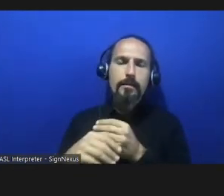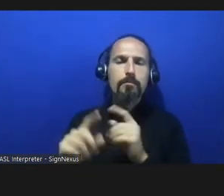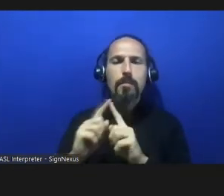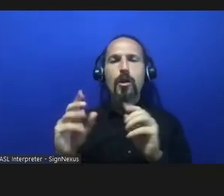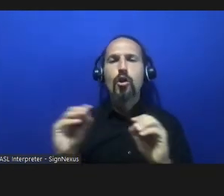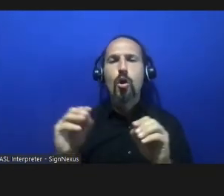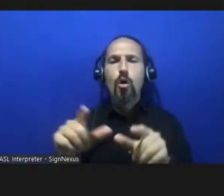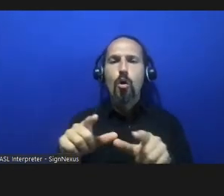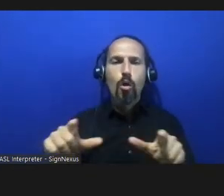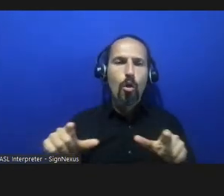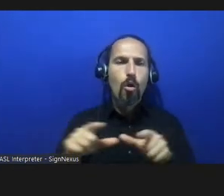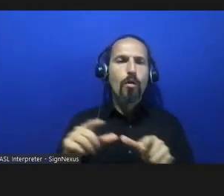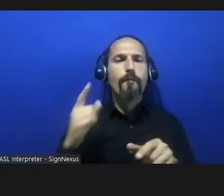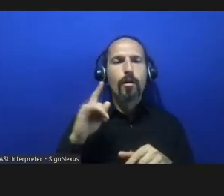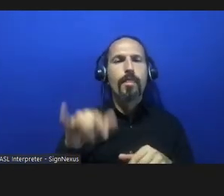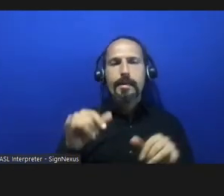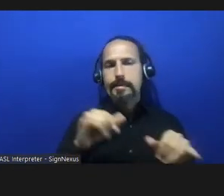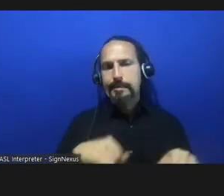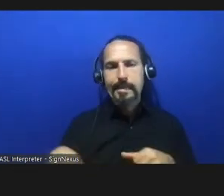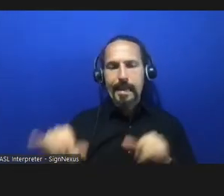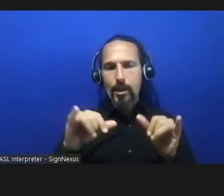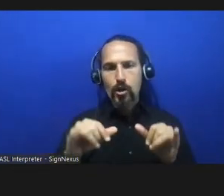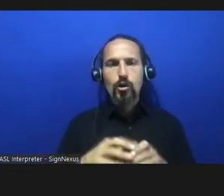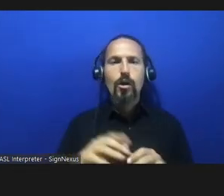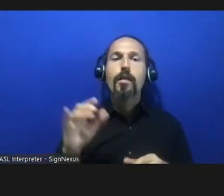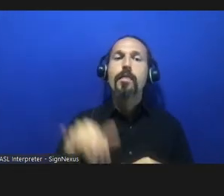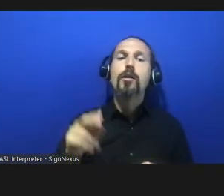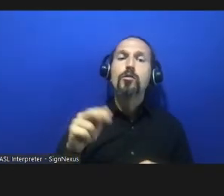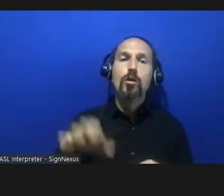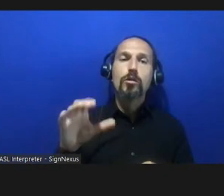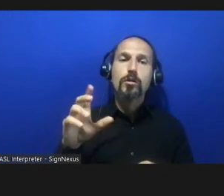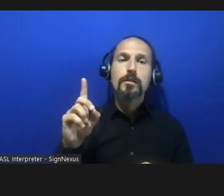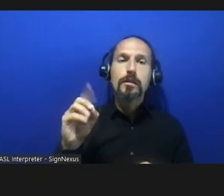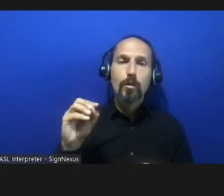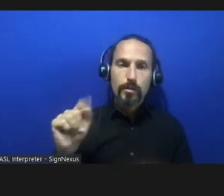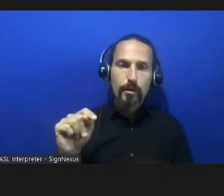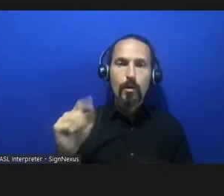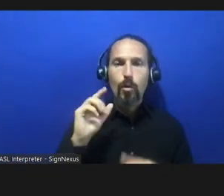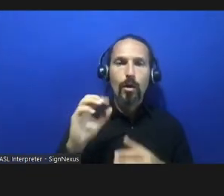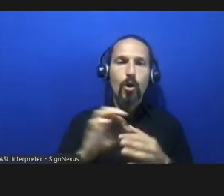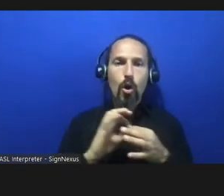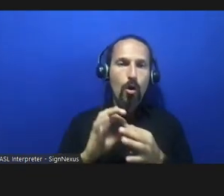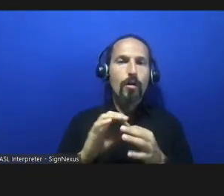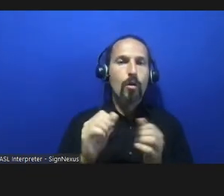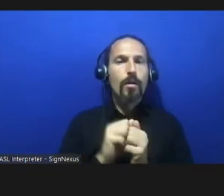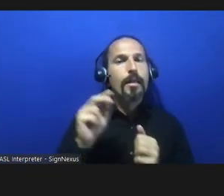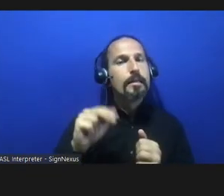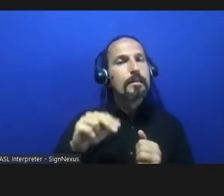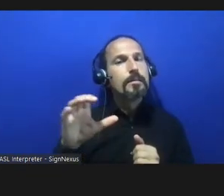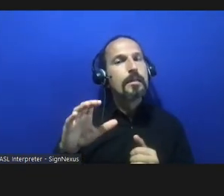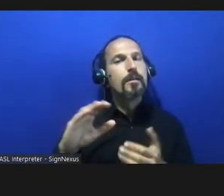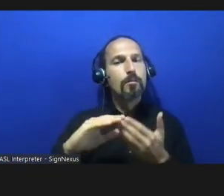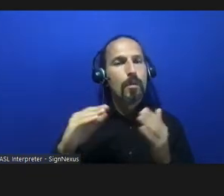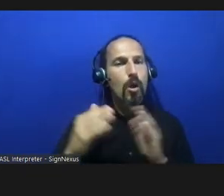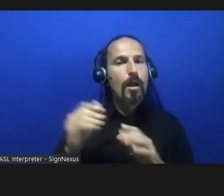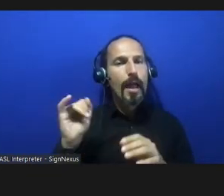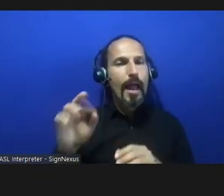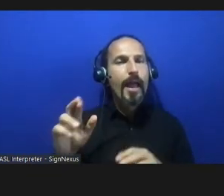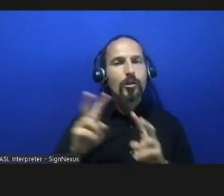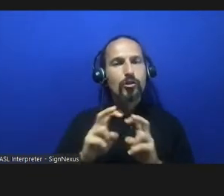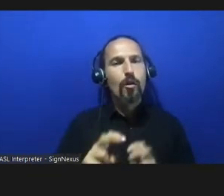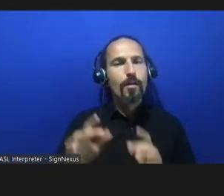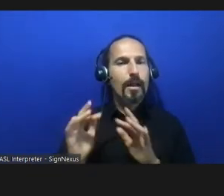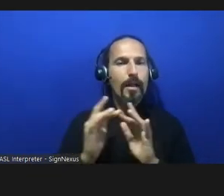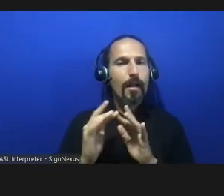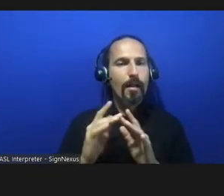exceedencies of those standards new york city department of transportation will coordinate to expand the new york city community air survey network of